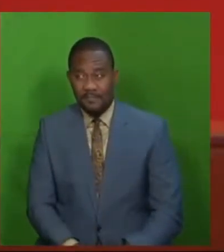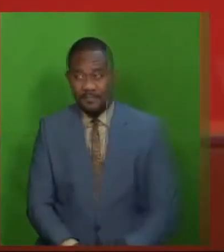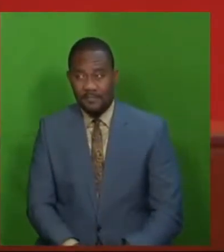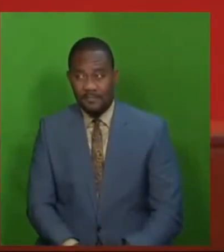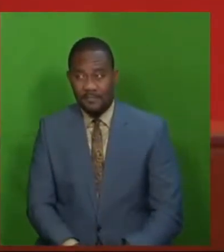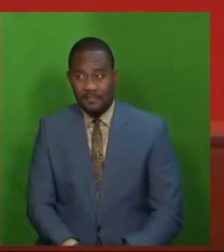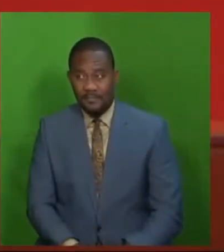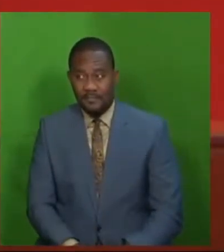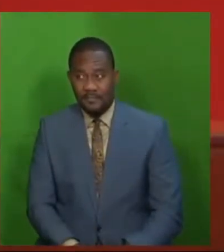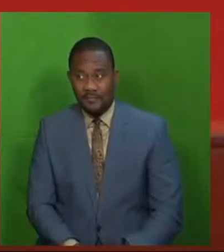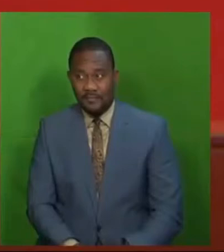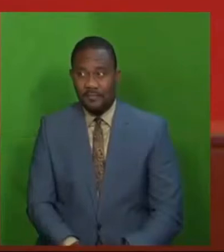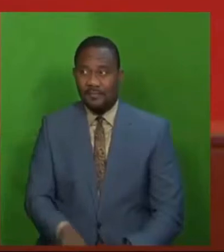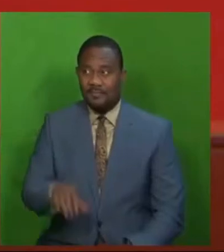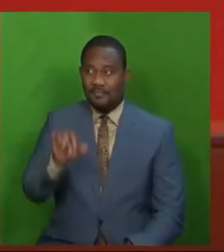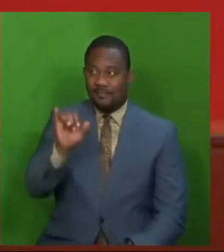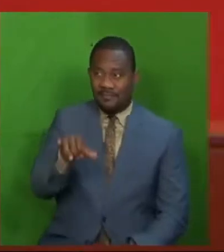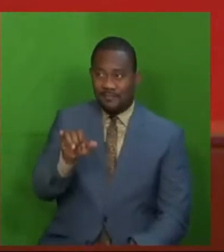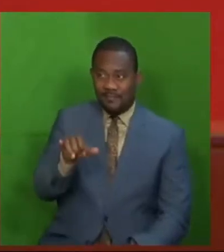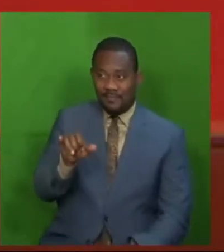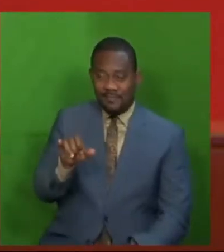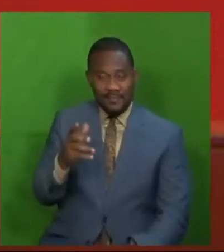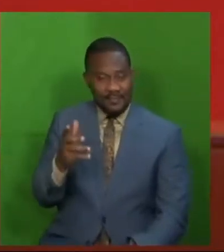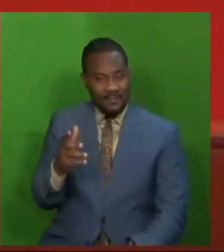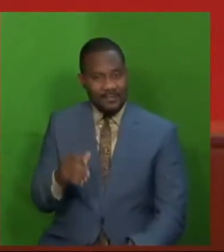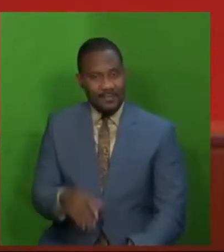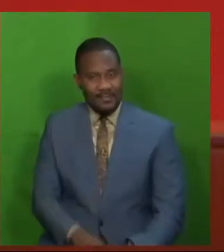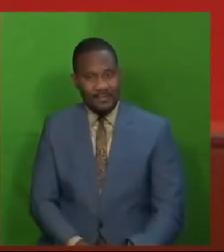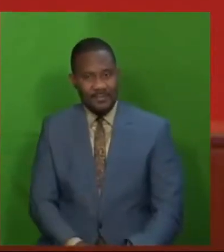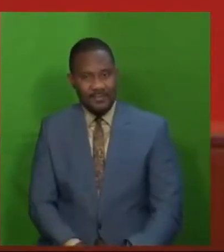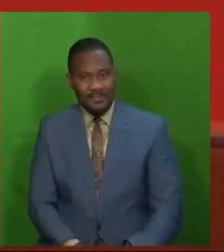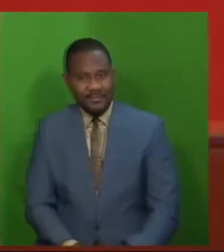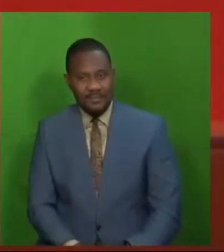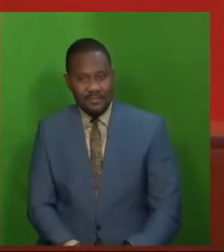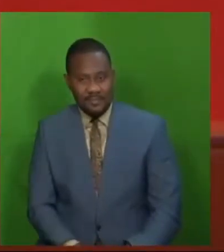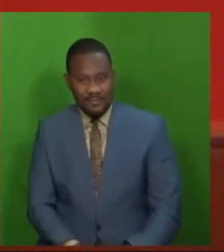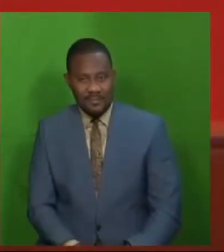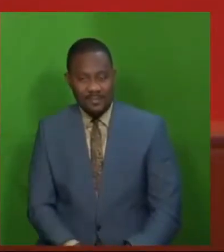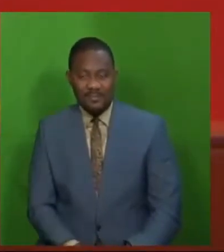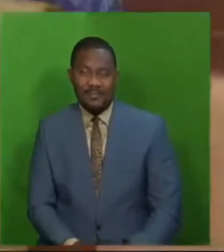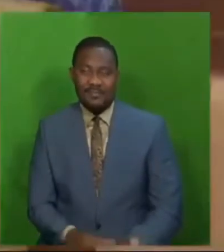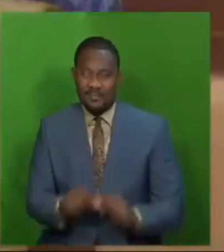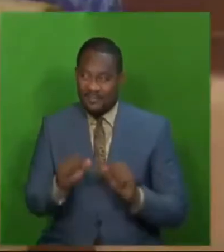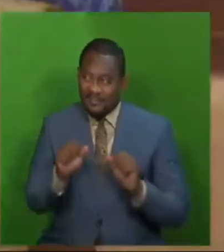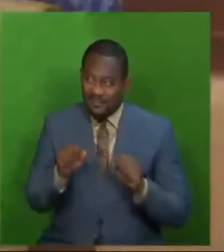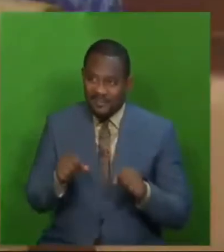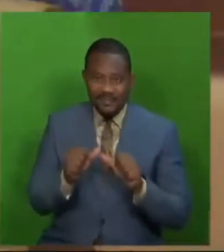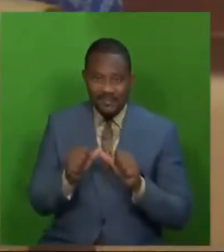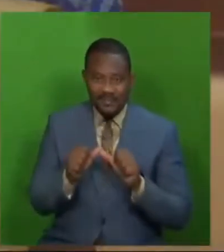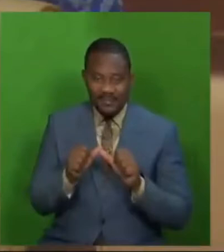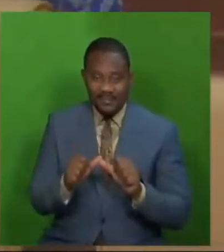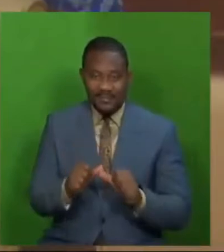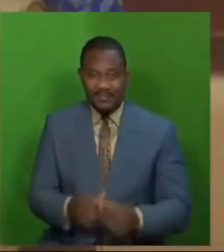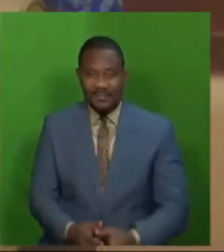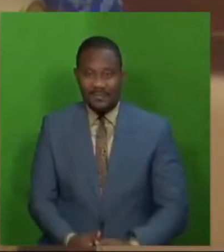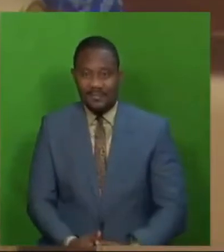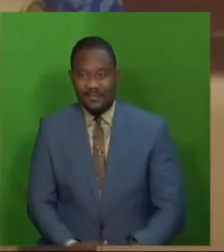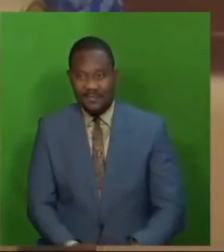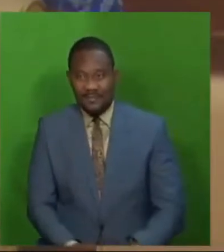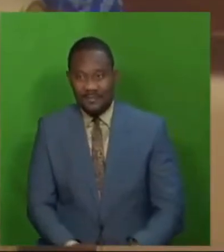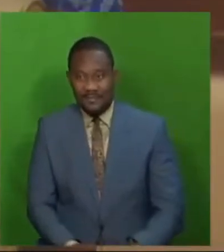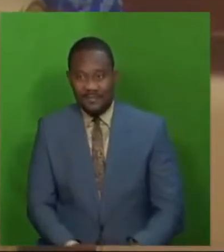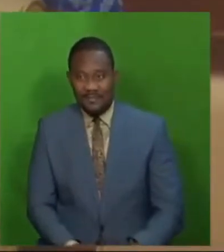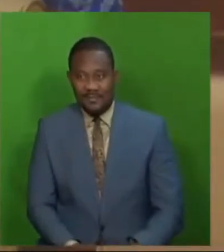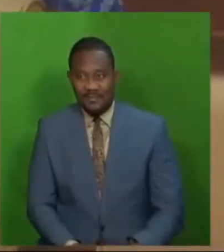That is the essence. Yes, Mr. Speaker. Yes, so And would you permit me you to, can continue. Thank you, Mr. Speaker. Mr. Speaker, my colleague